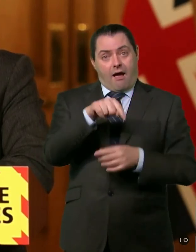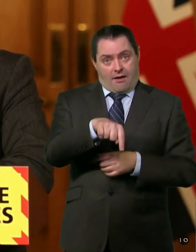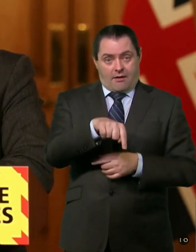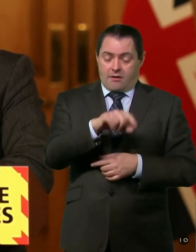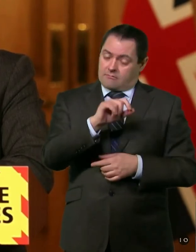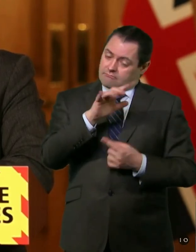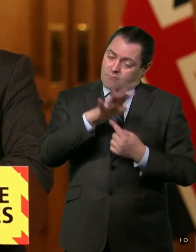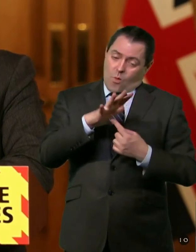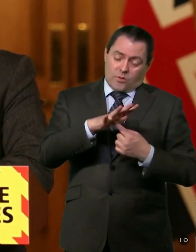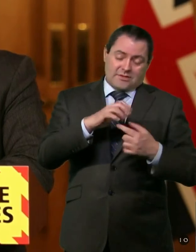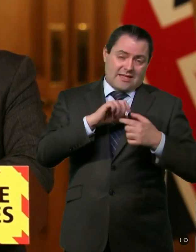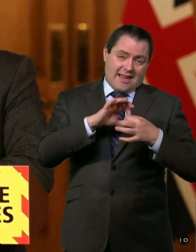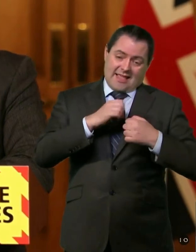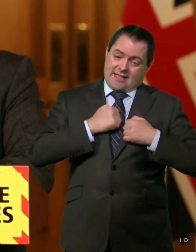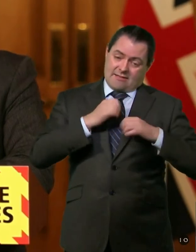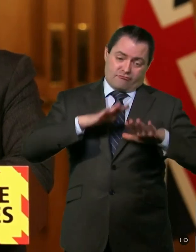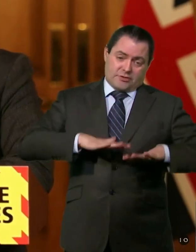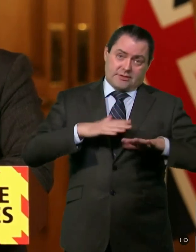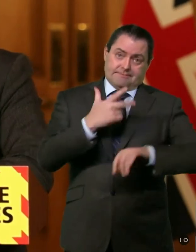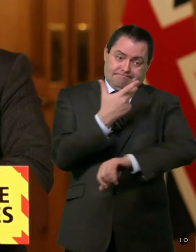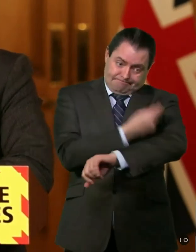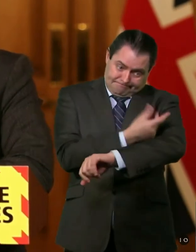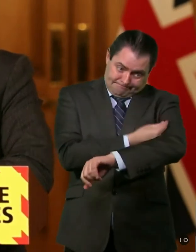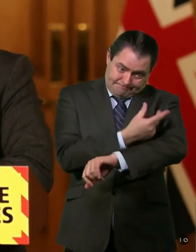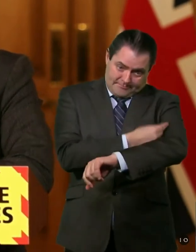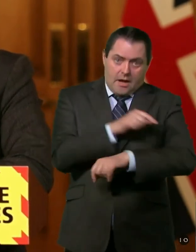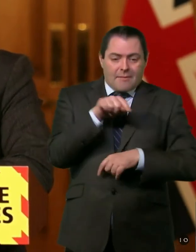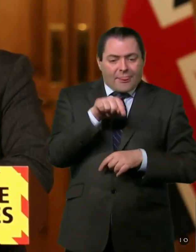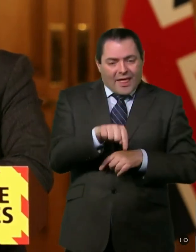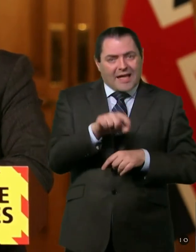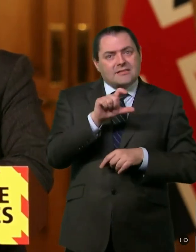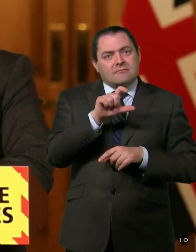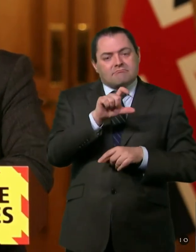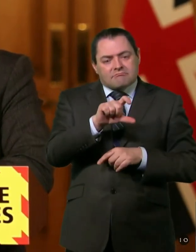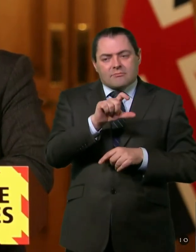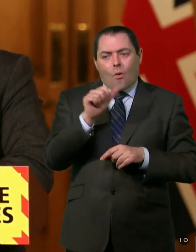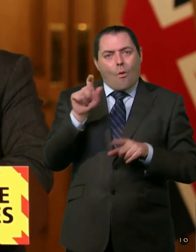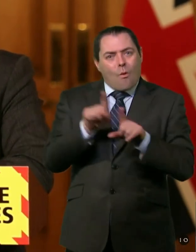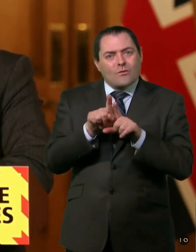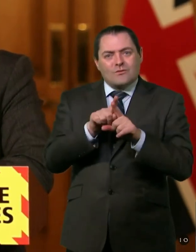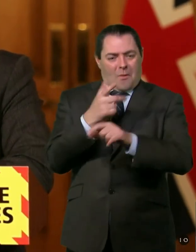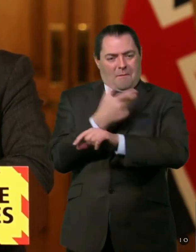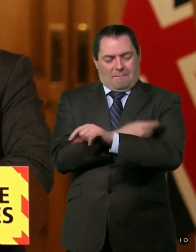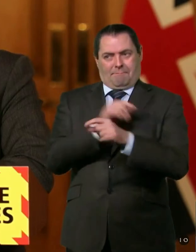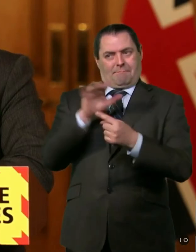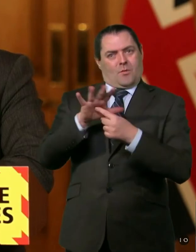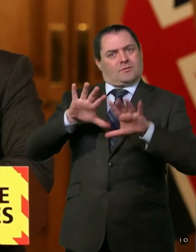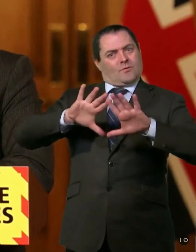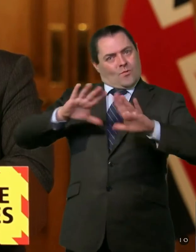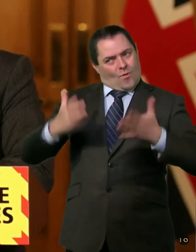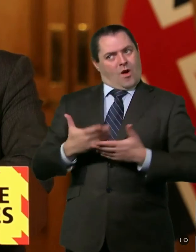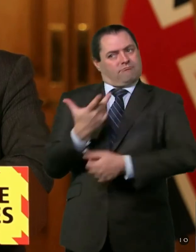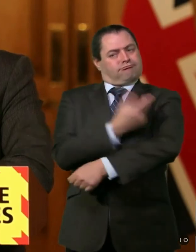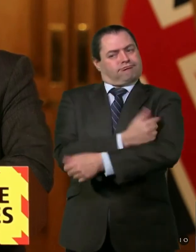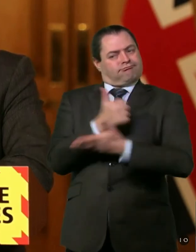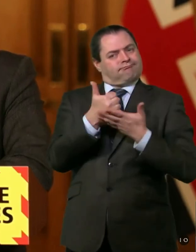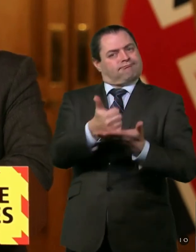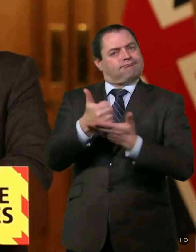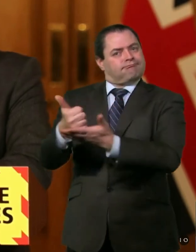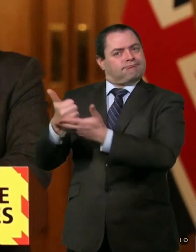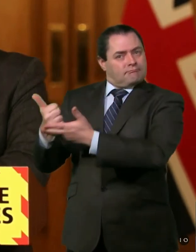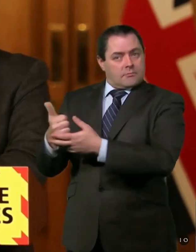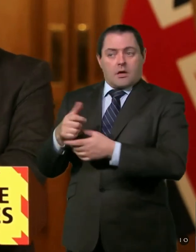for the world. And the matter in question is for the EU, our friends in the EU and